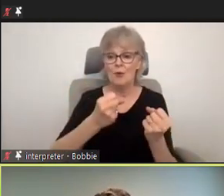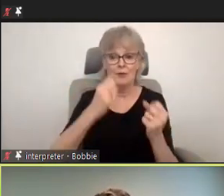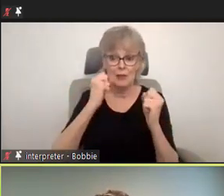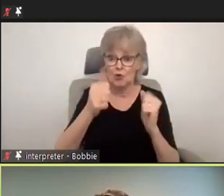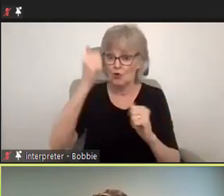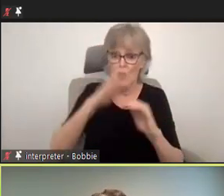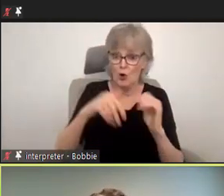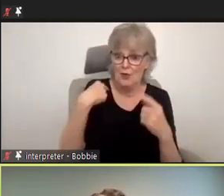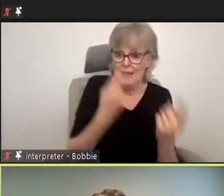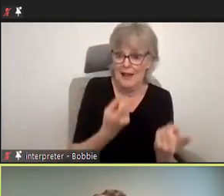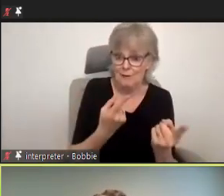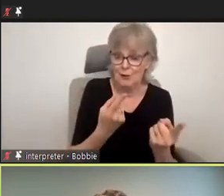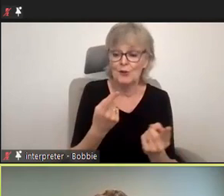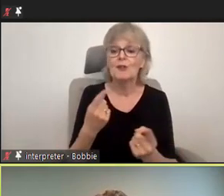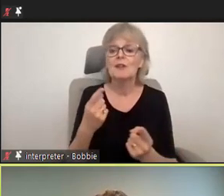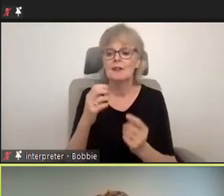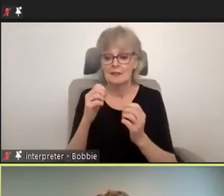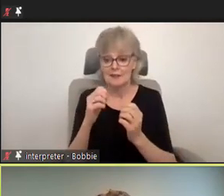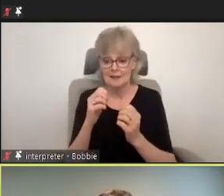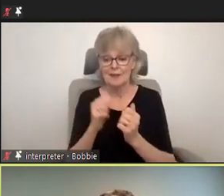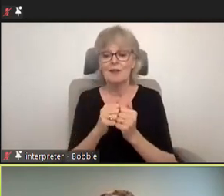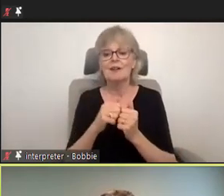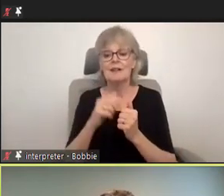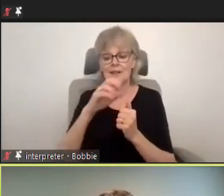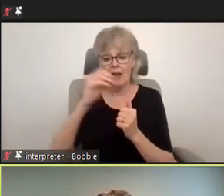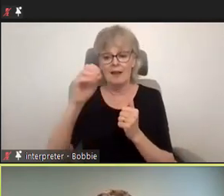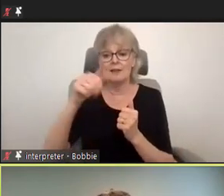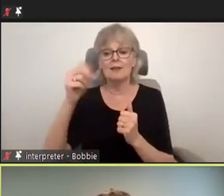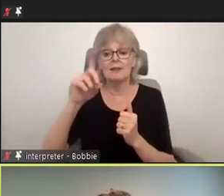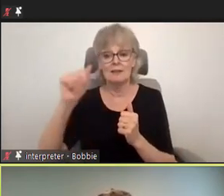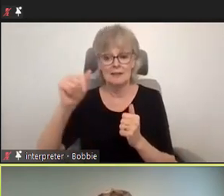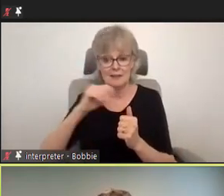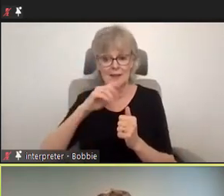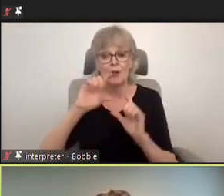council, but many other cross-disability groups. We now have a